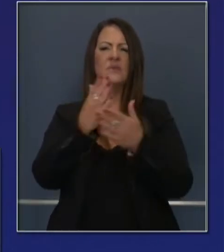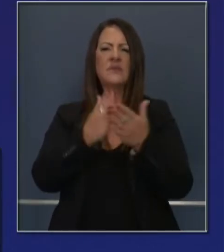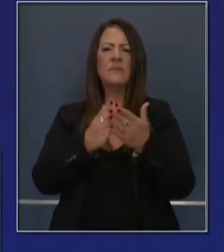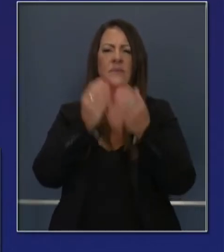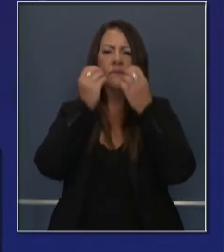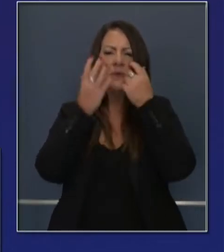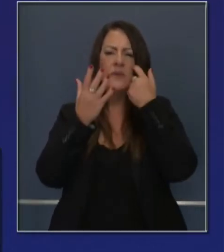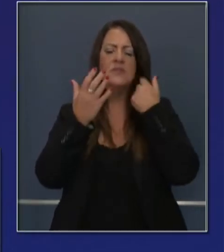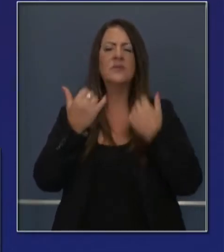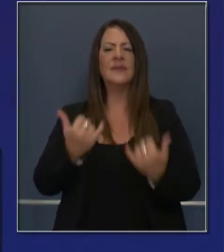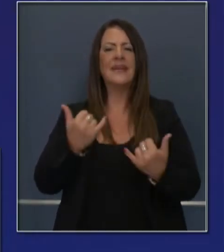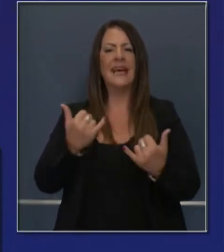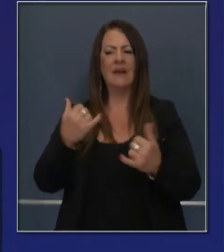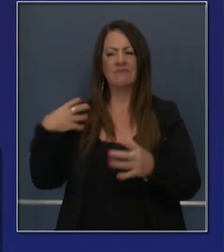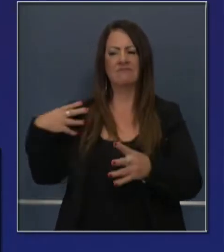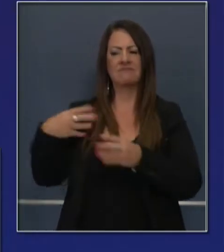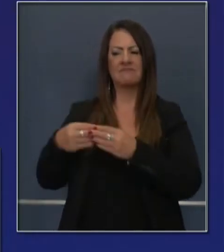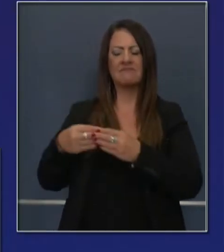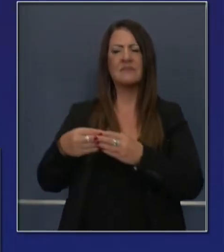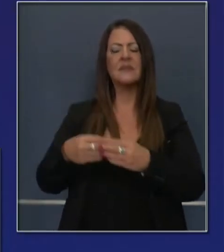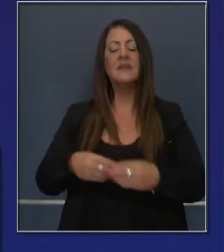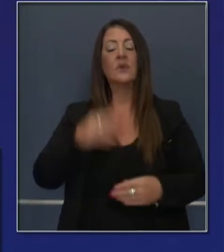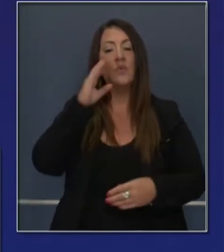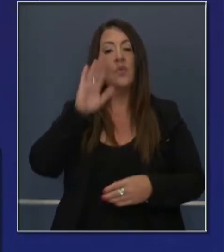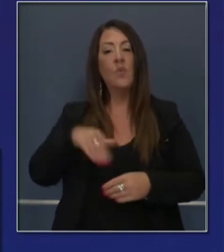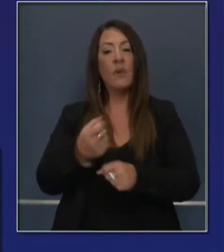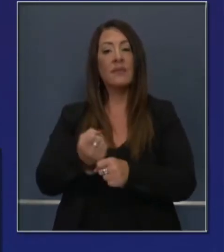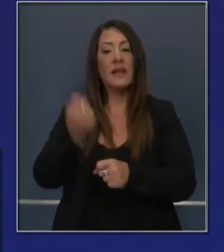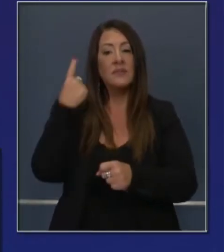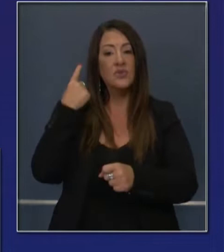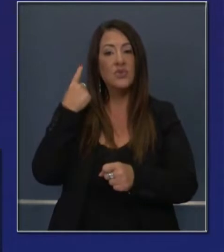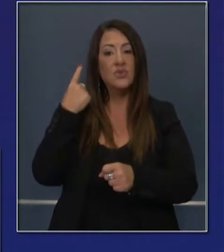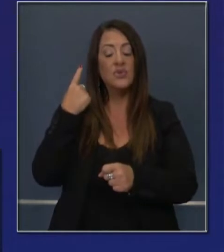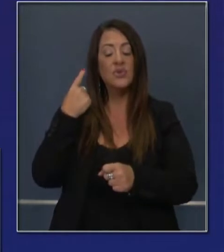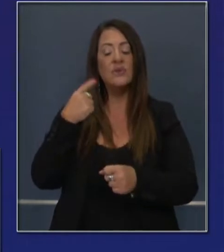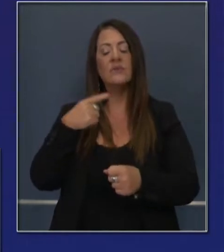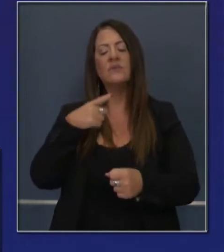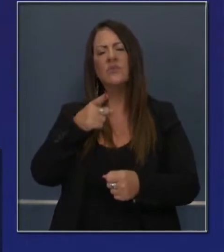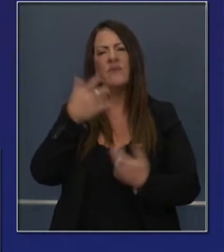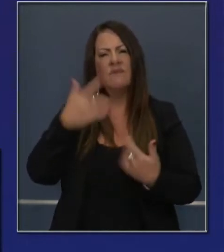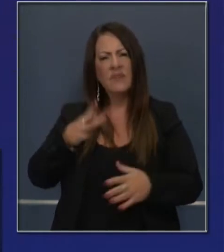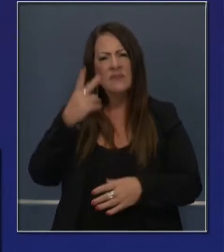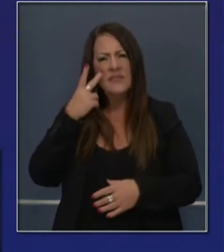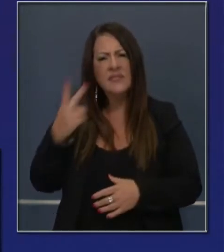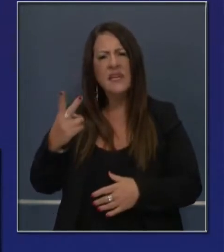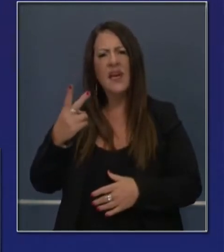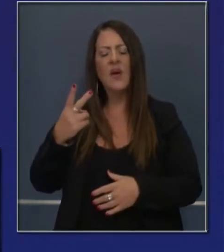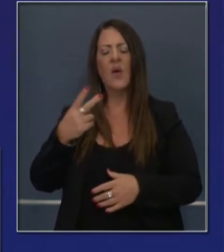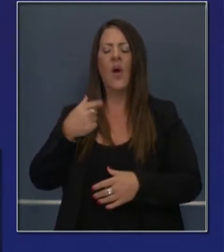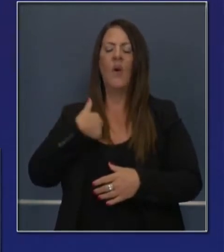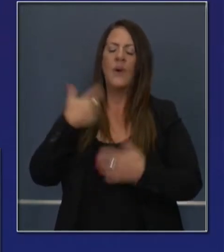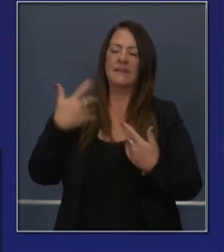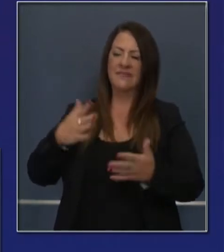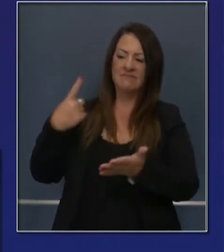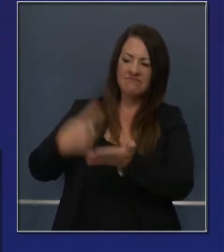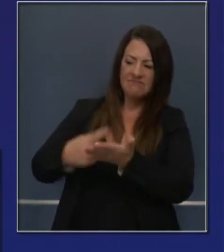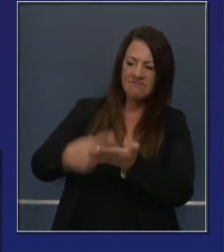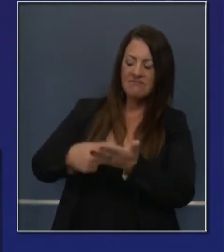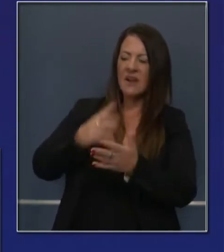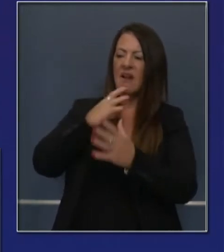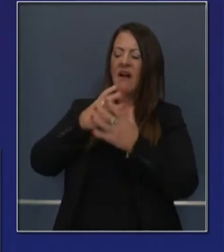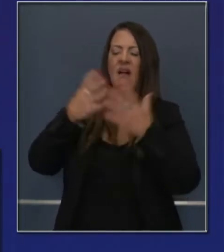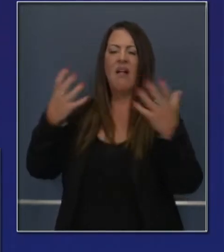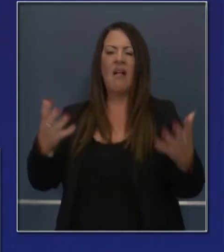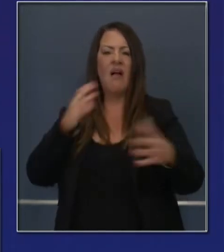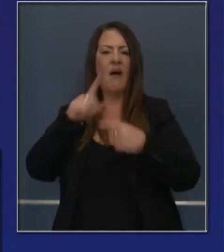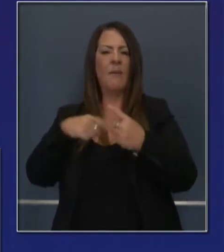some of those, as it relates to some of those efforts. Last year, you may have seen, and we talked a lot about it, we put an unprecedented amount